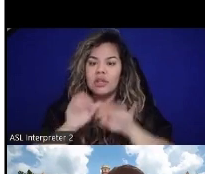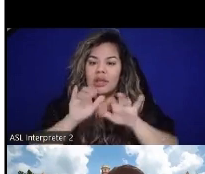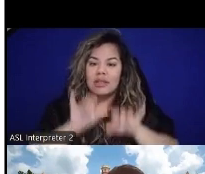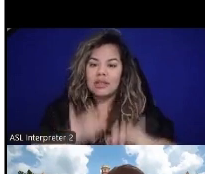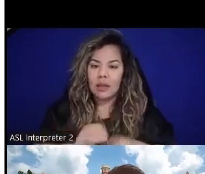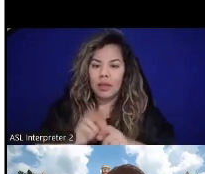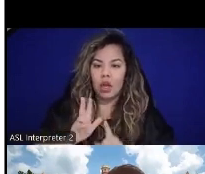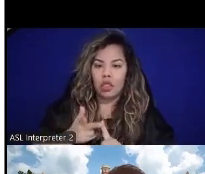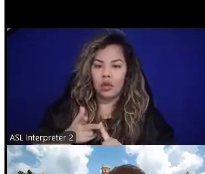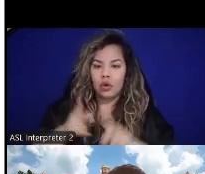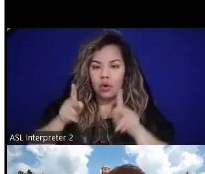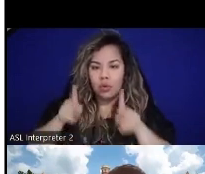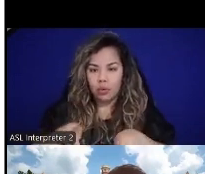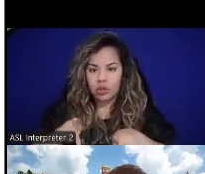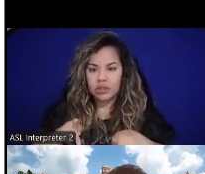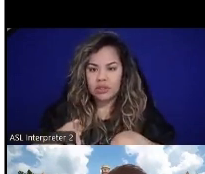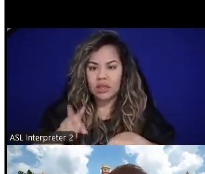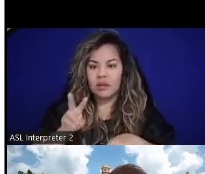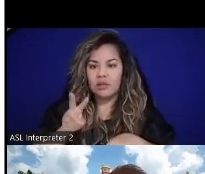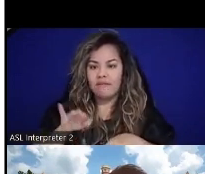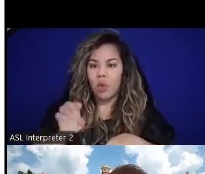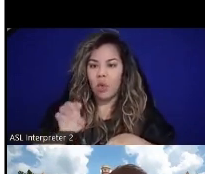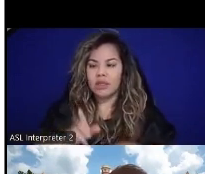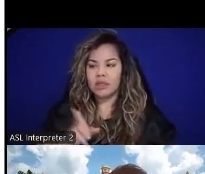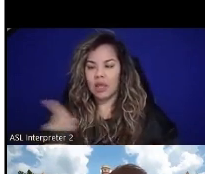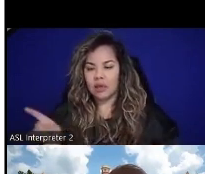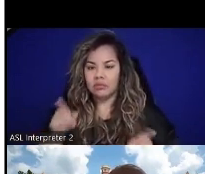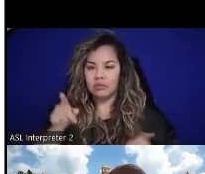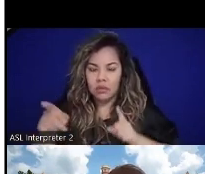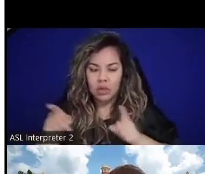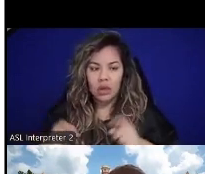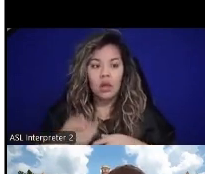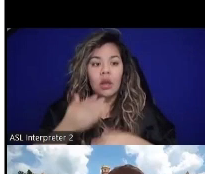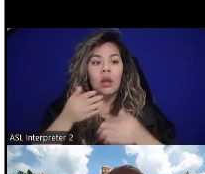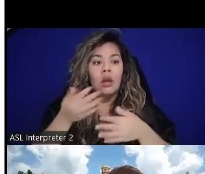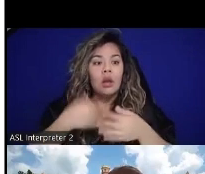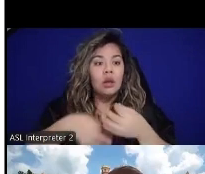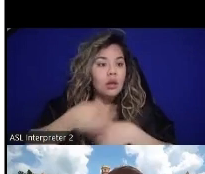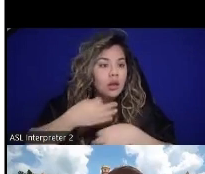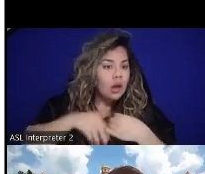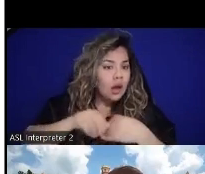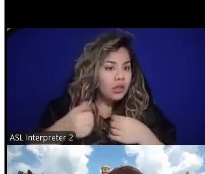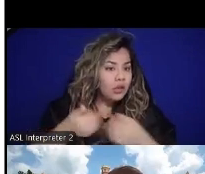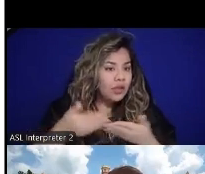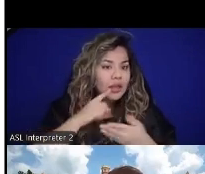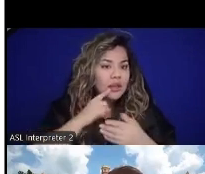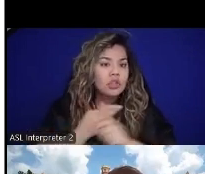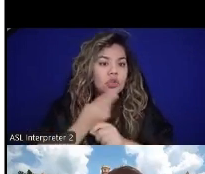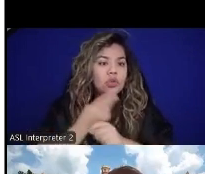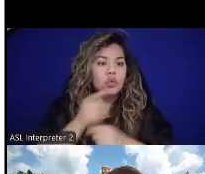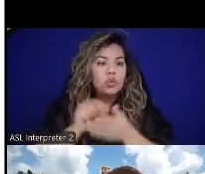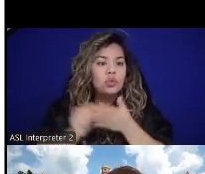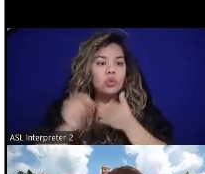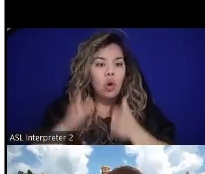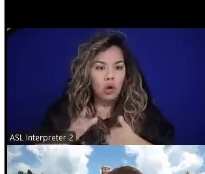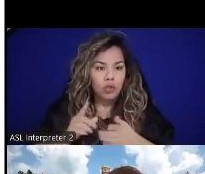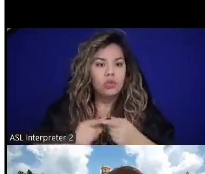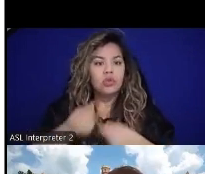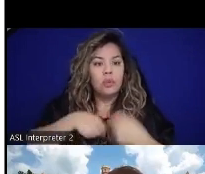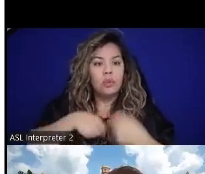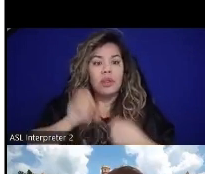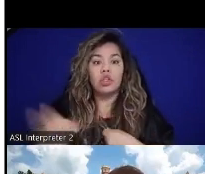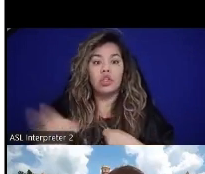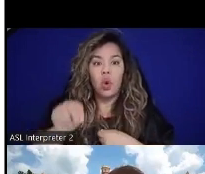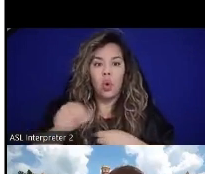that you can use author to replace your own name, but here is a tricky example that even using author can reveal your own